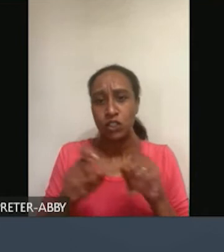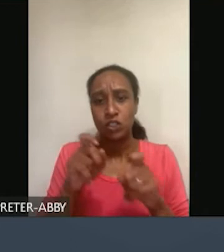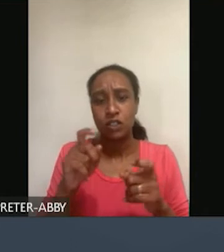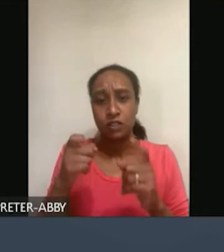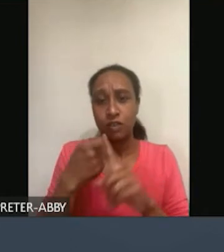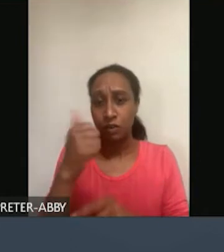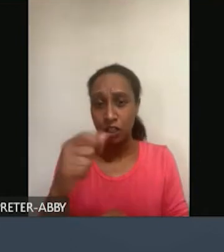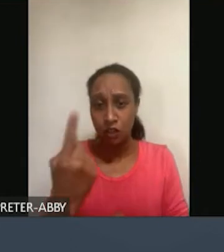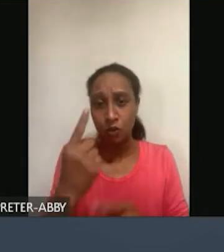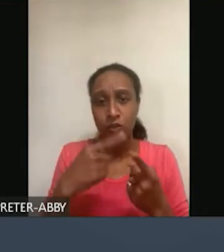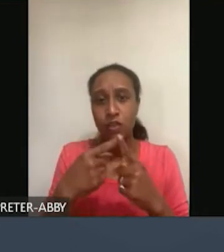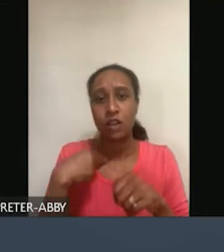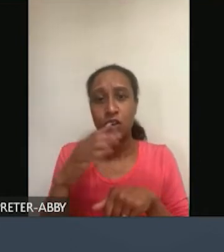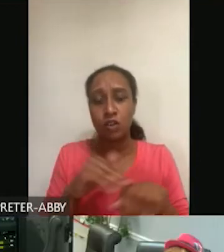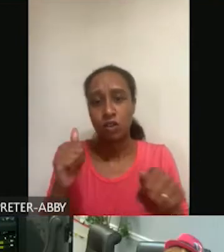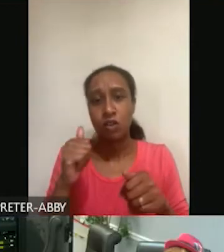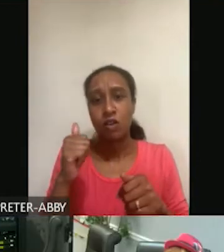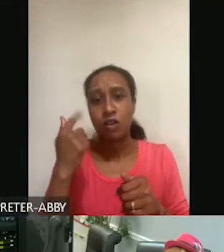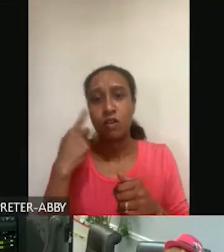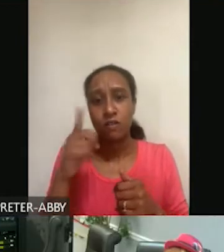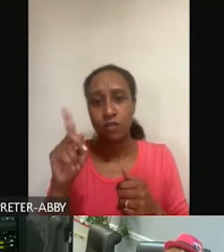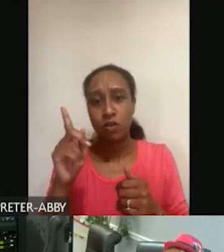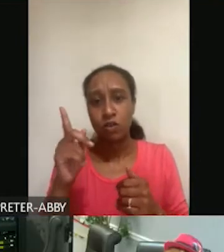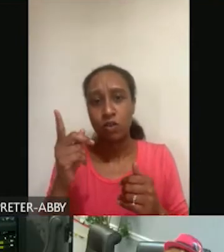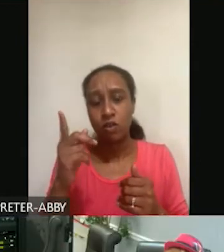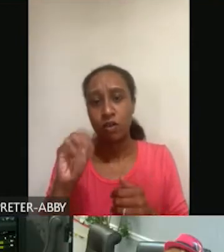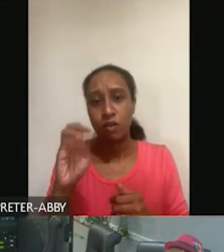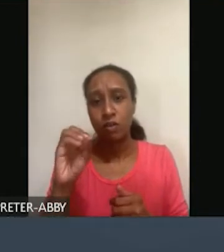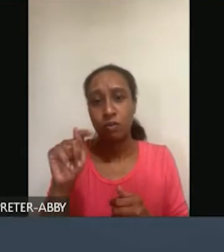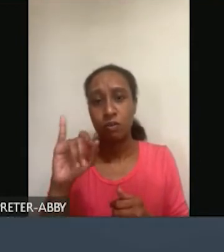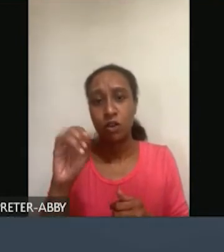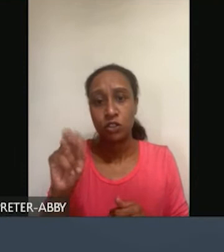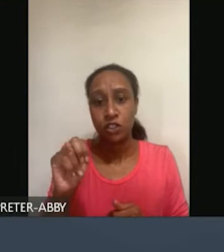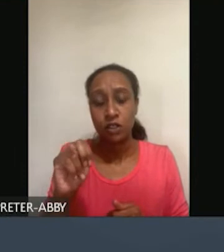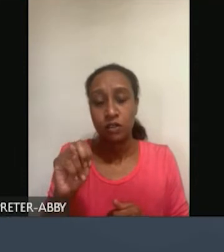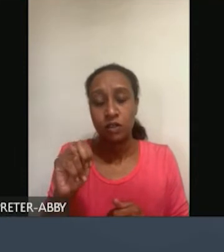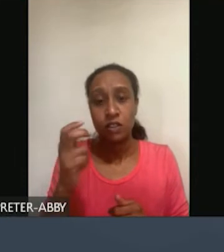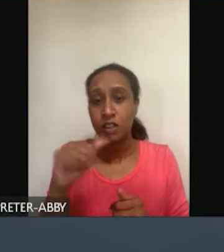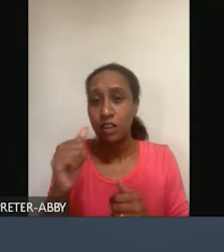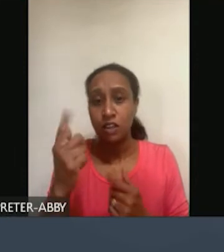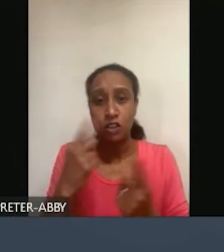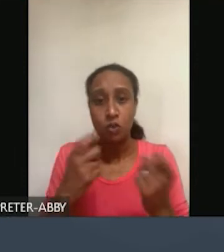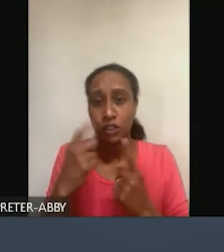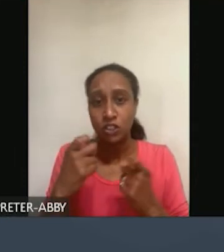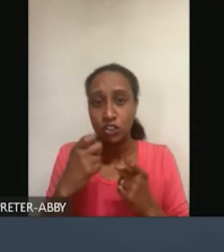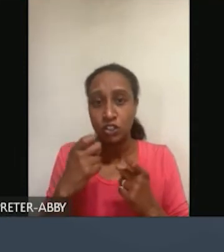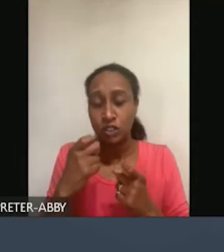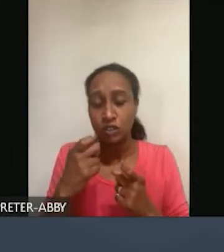then I'm going to call for a motion. If Madam Vice Chair, do you have any questions of anyone? No questions at this time. Thank